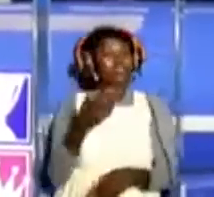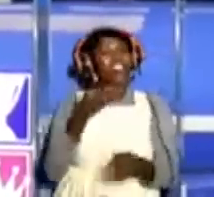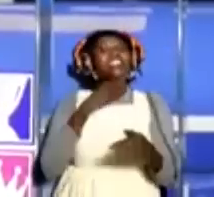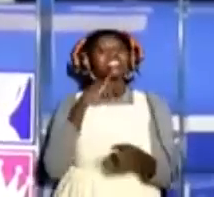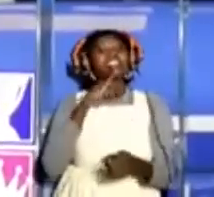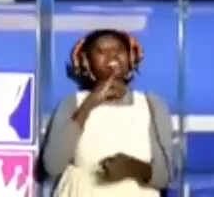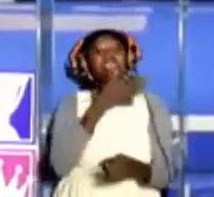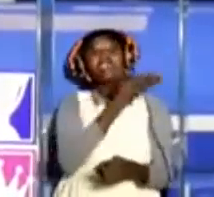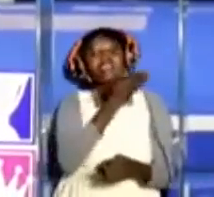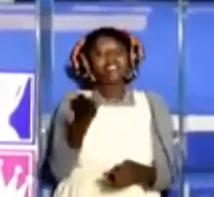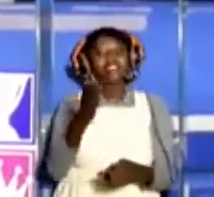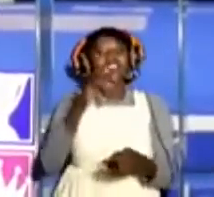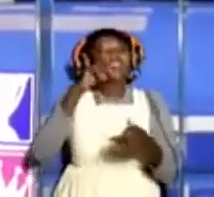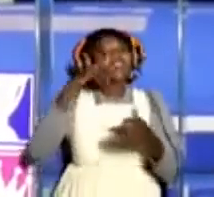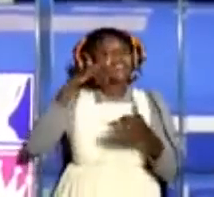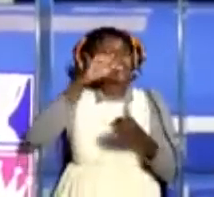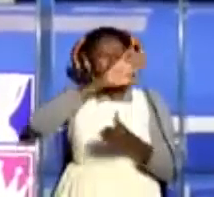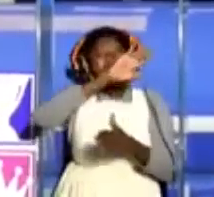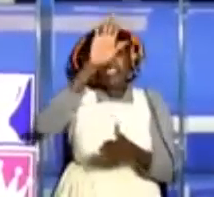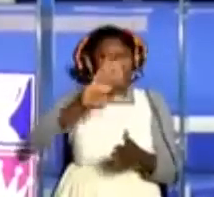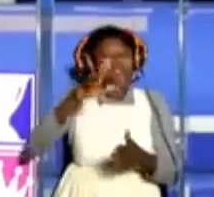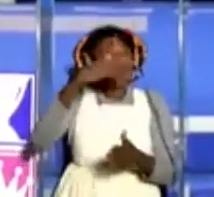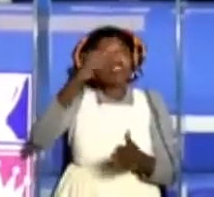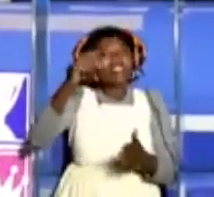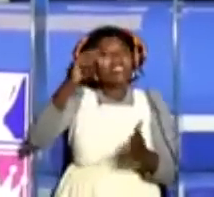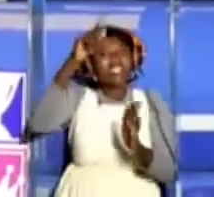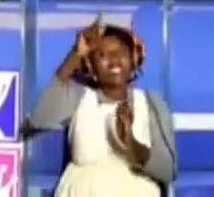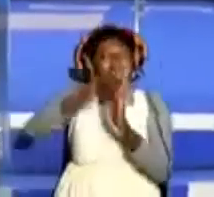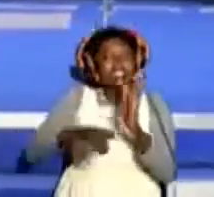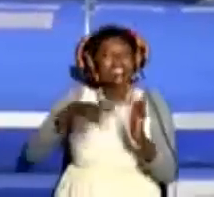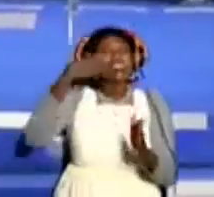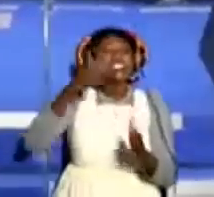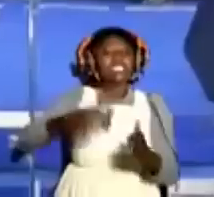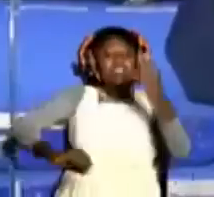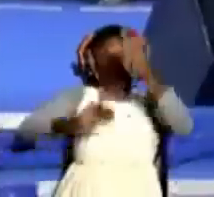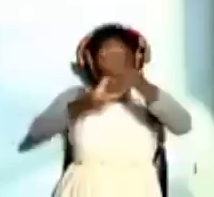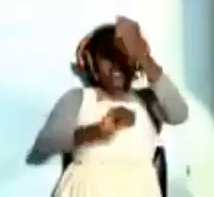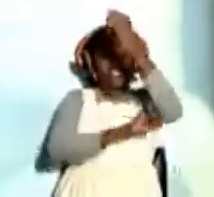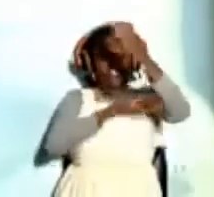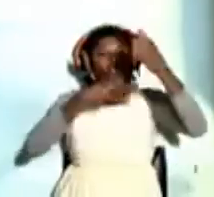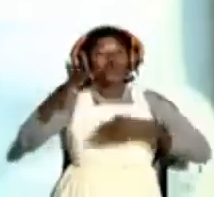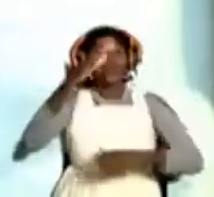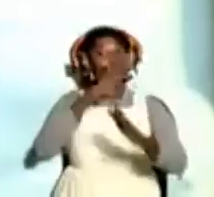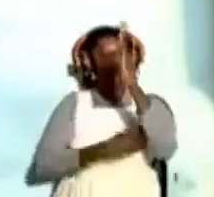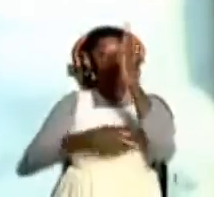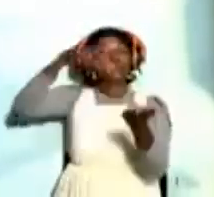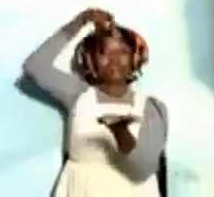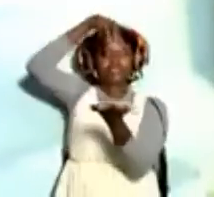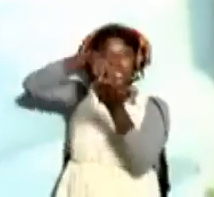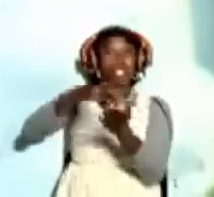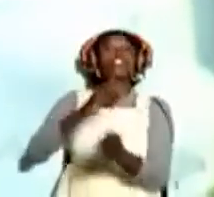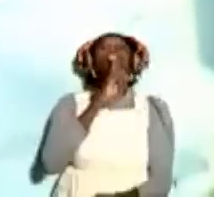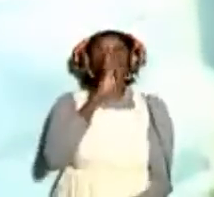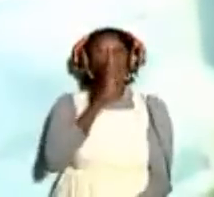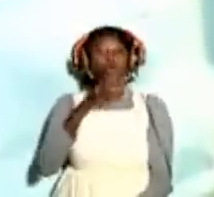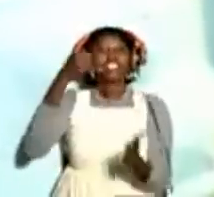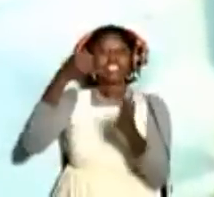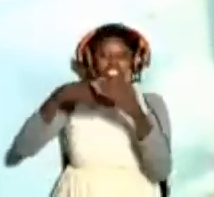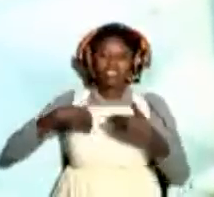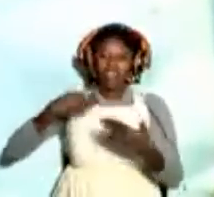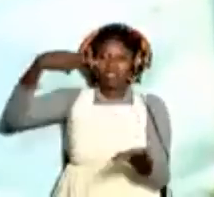nevertheless. The foundation of God stands sure. It has a seal.